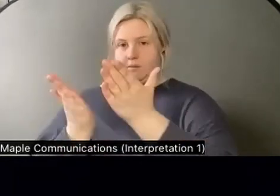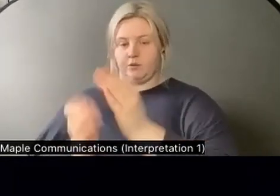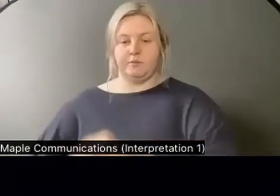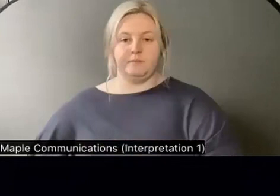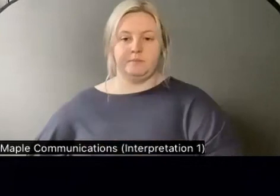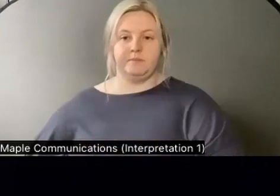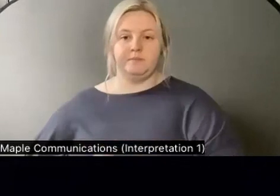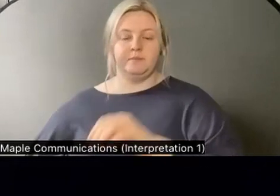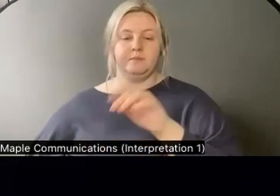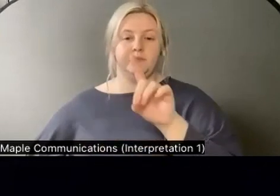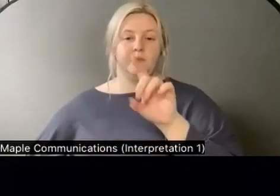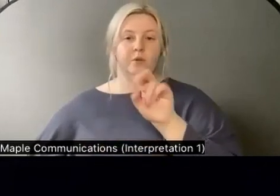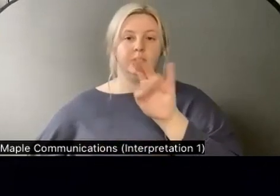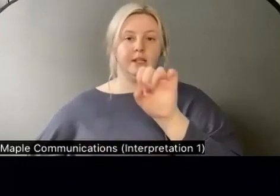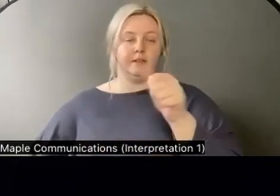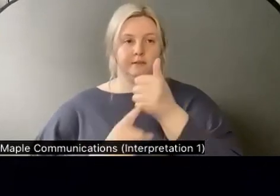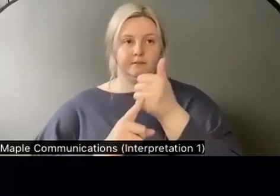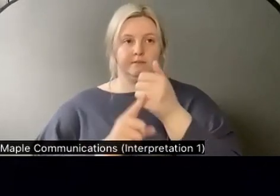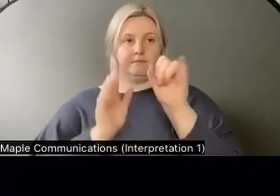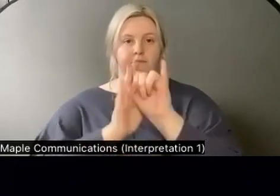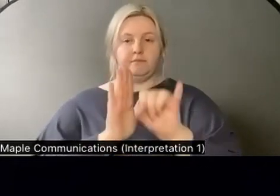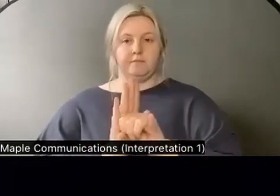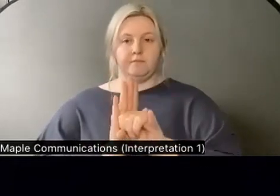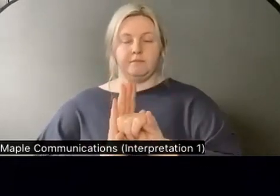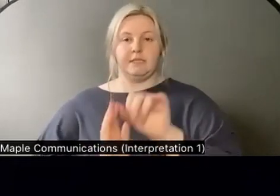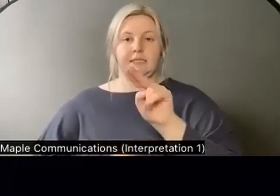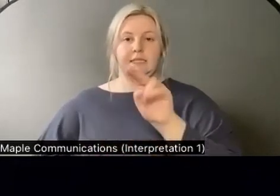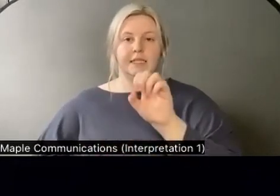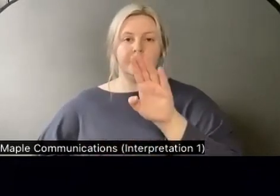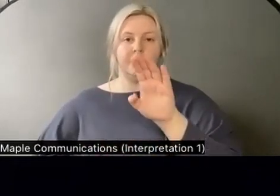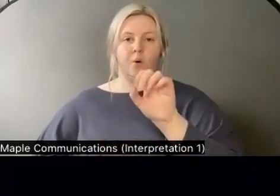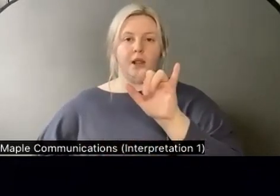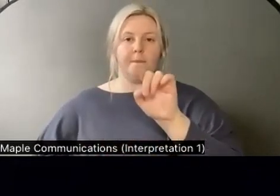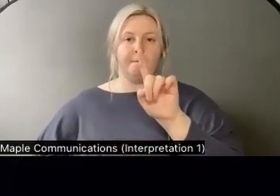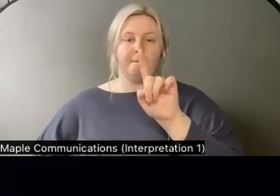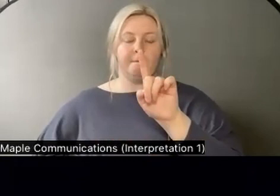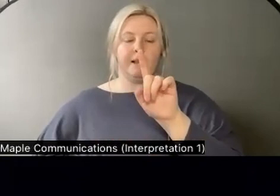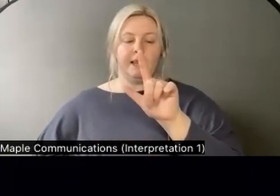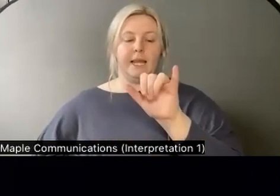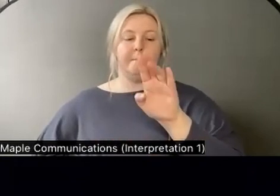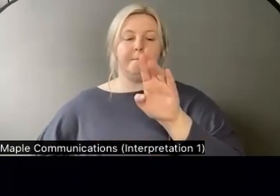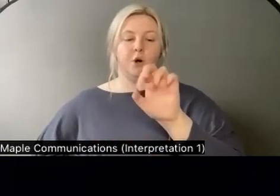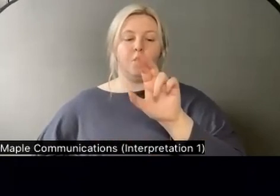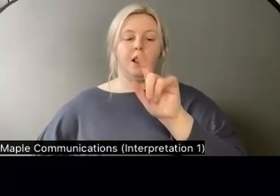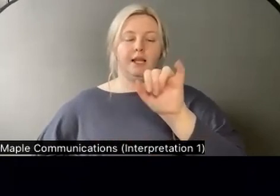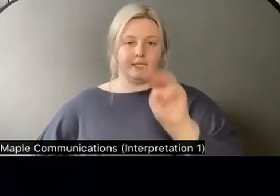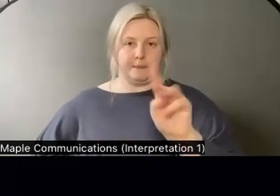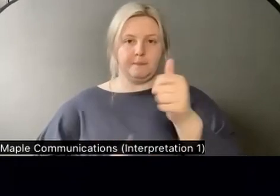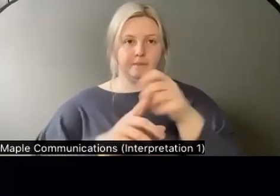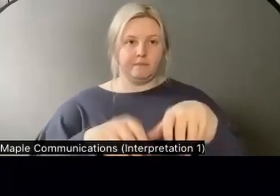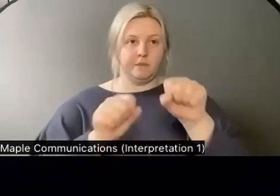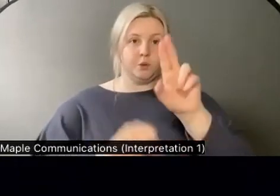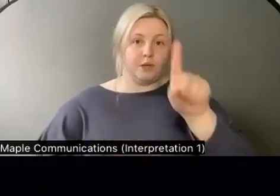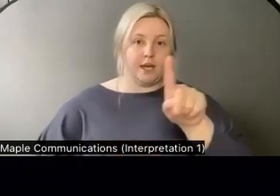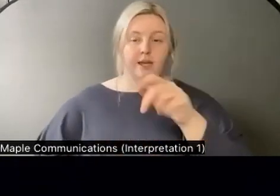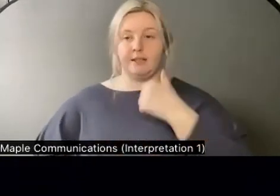Davies begins by identifying neoliberalism, particularly as it has taken hold of US, UK, Canada,